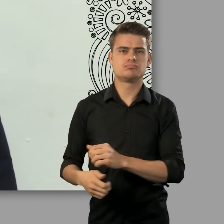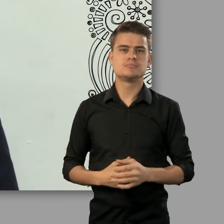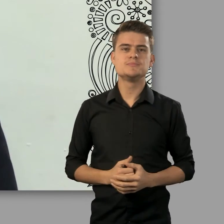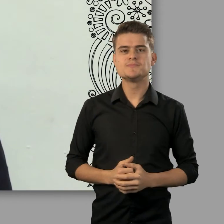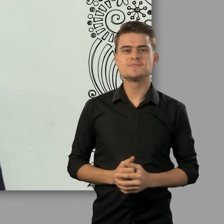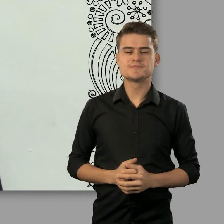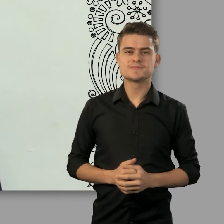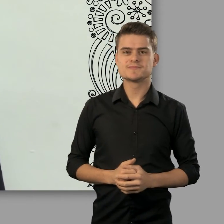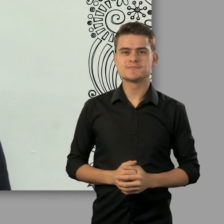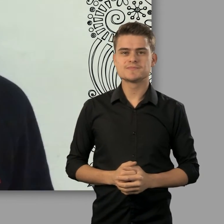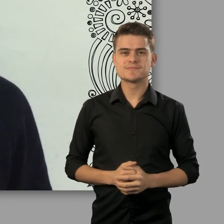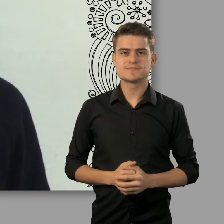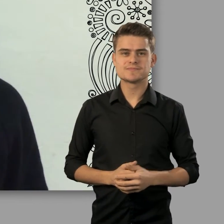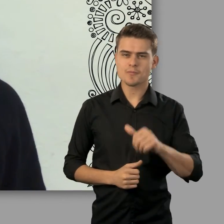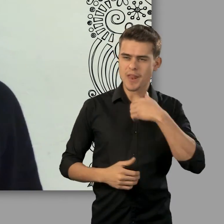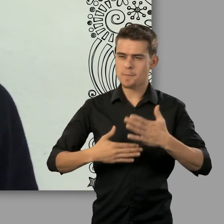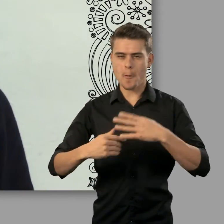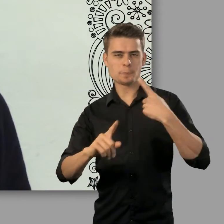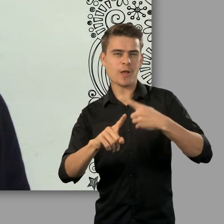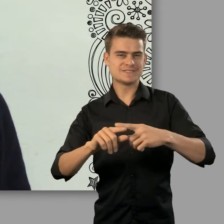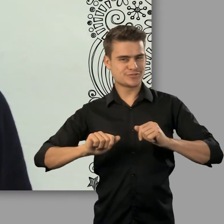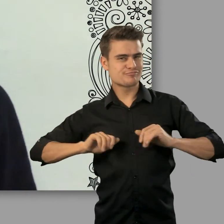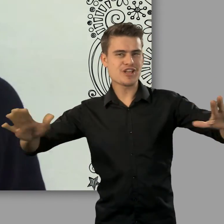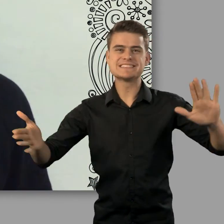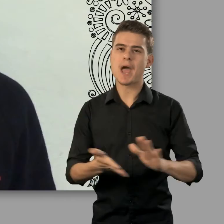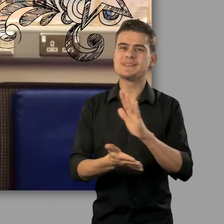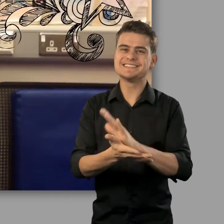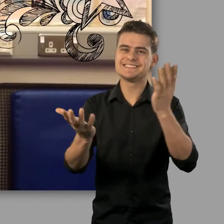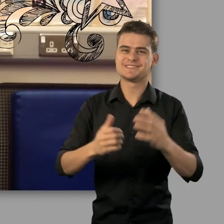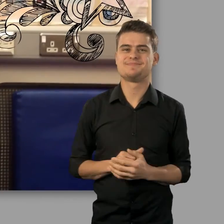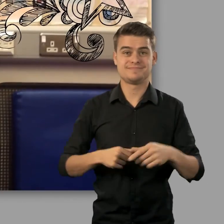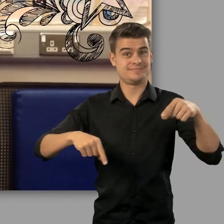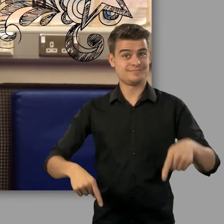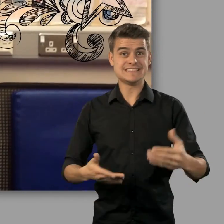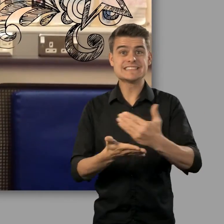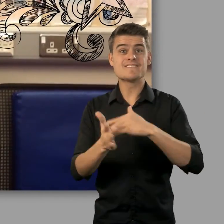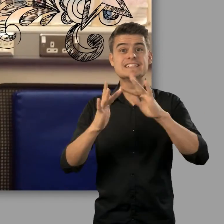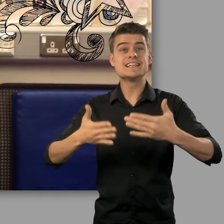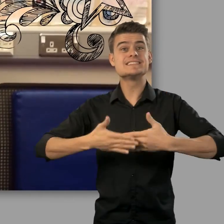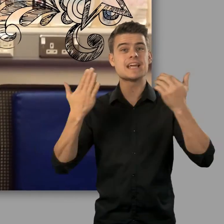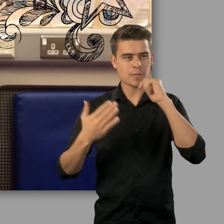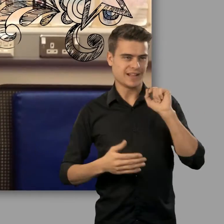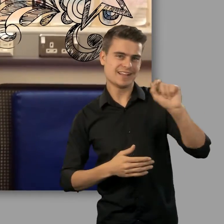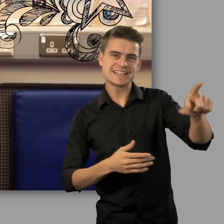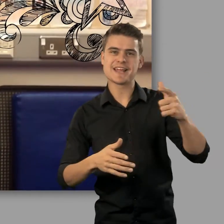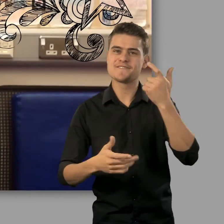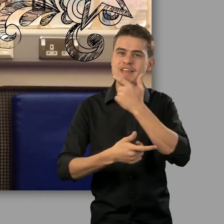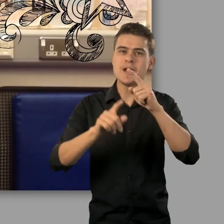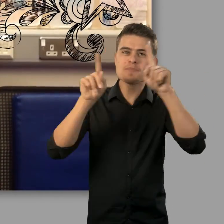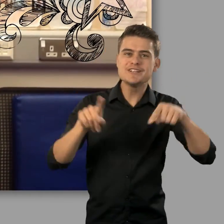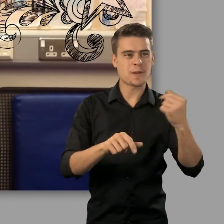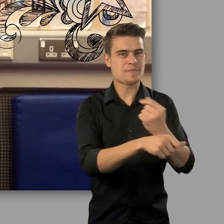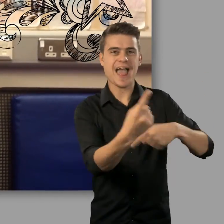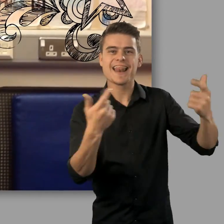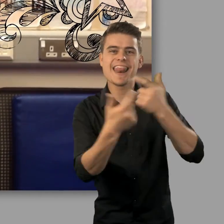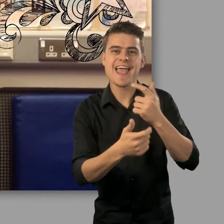not post anything personal. I'll be more positive to spread happiness. This super internet day, I promise to take funny